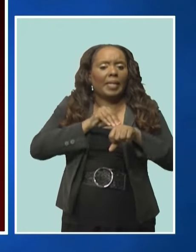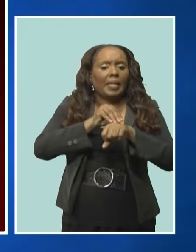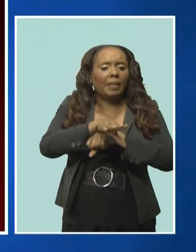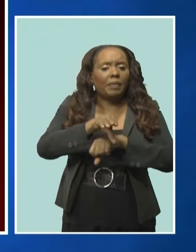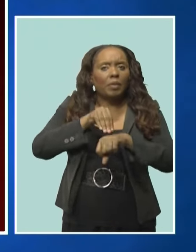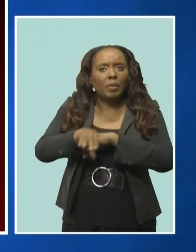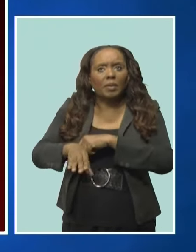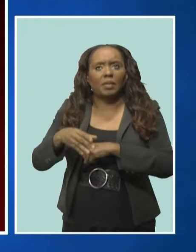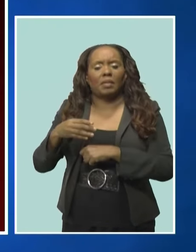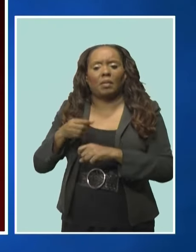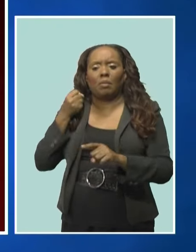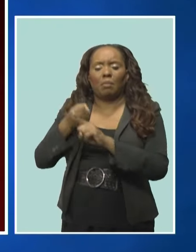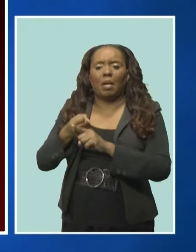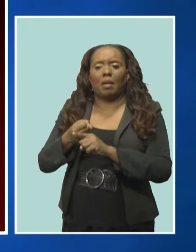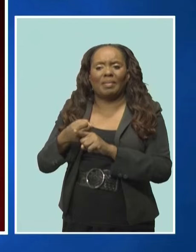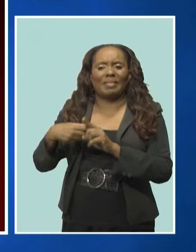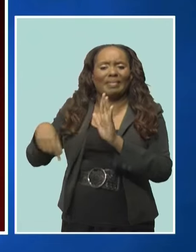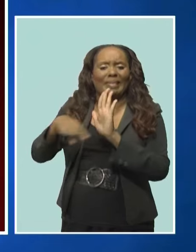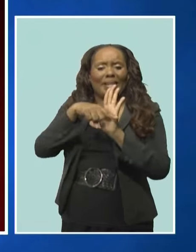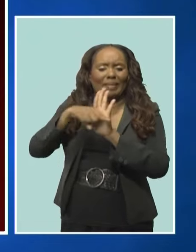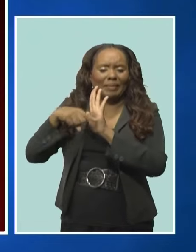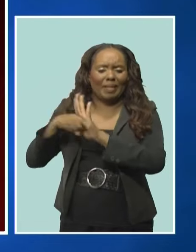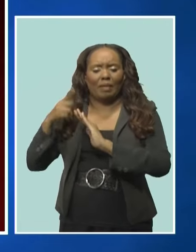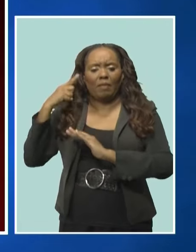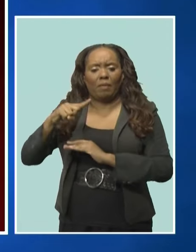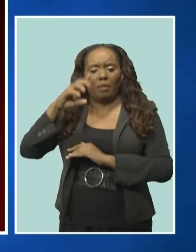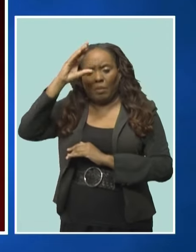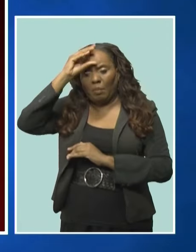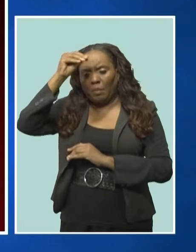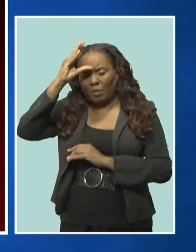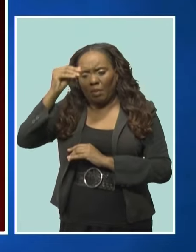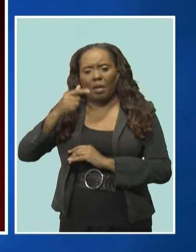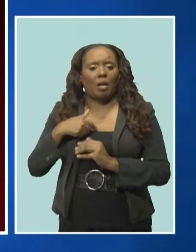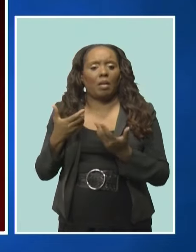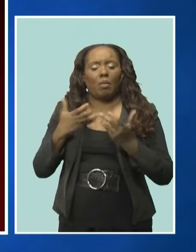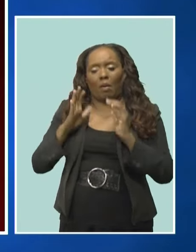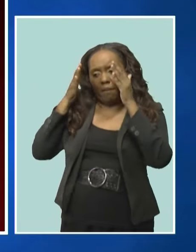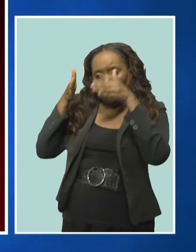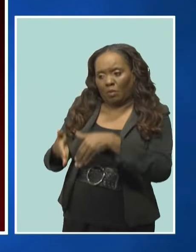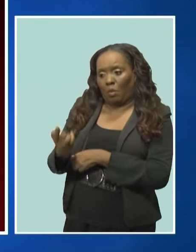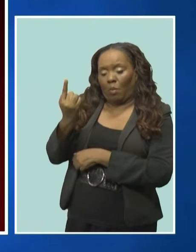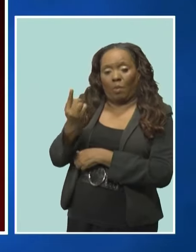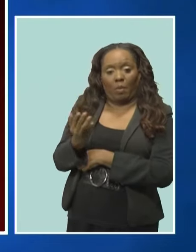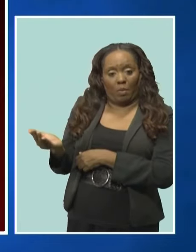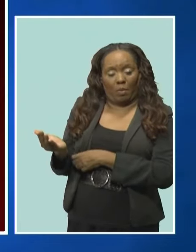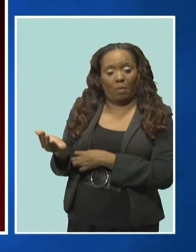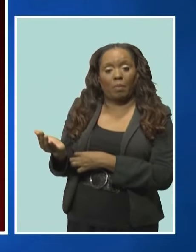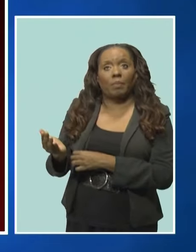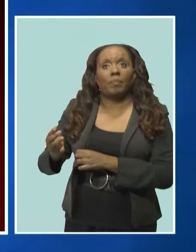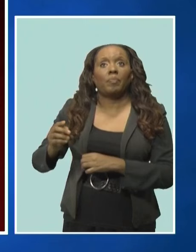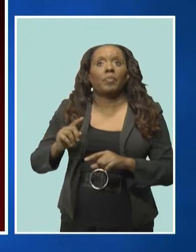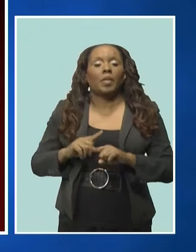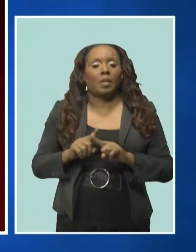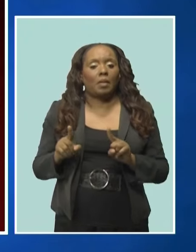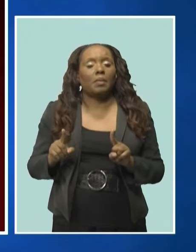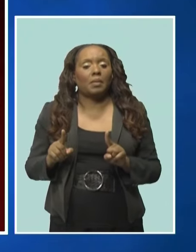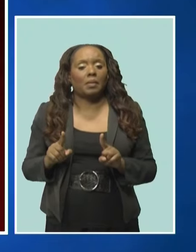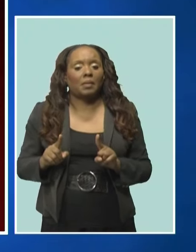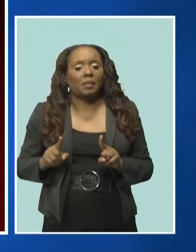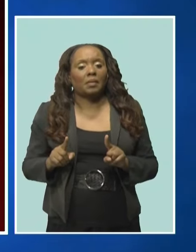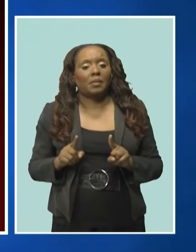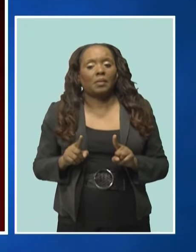So I wouldn't want to just lean to one particular aspect. However, fatherlessness